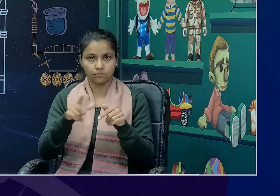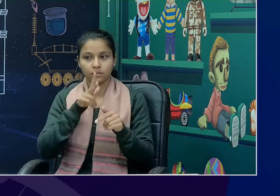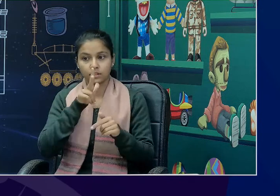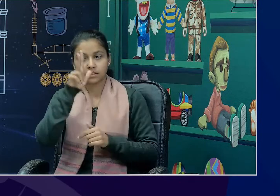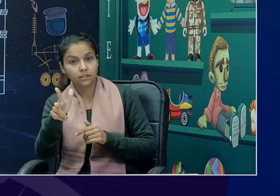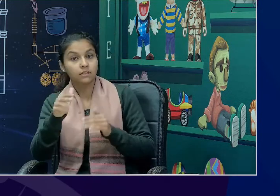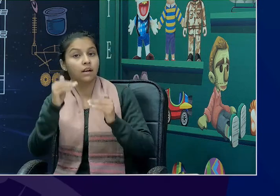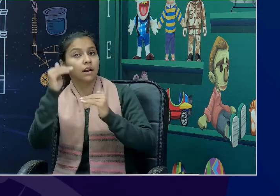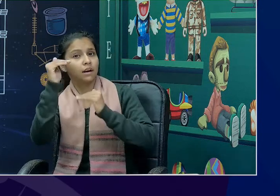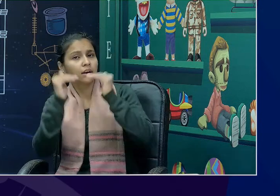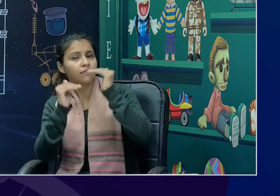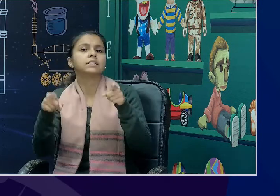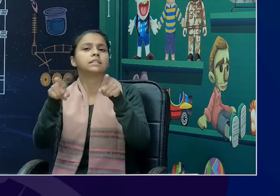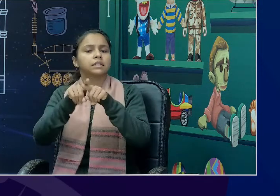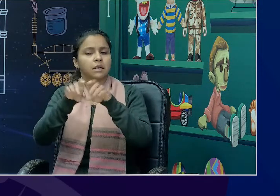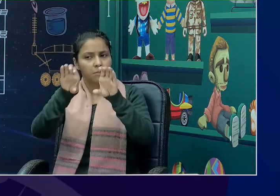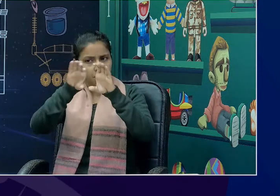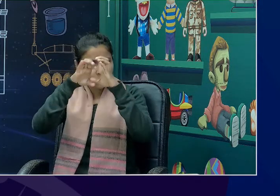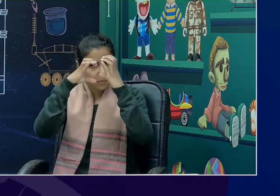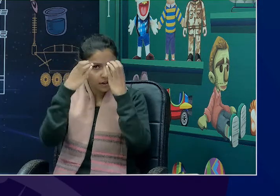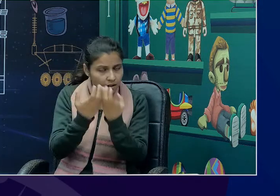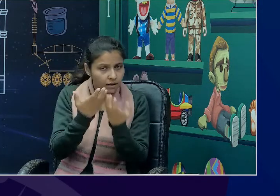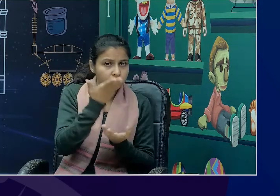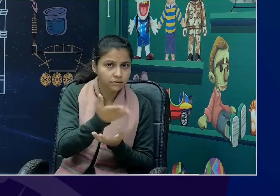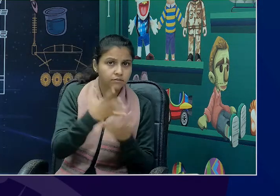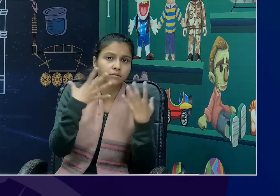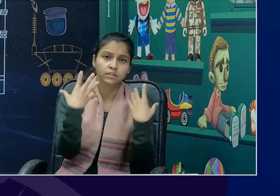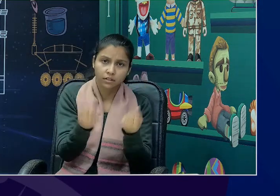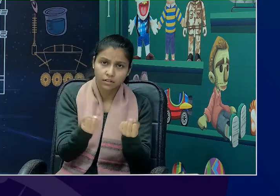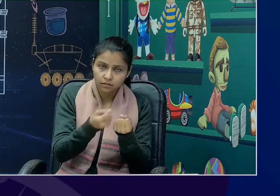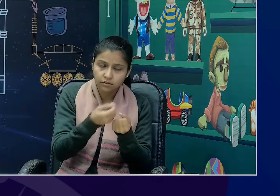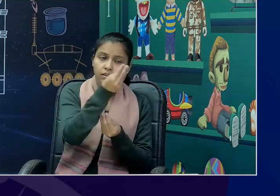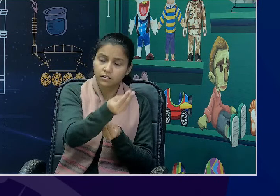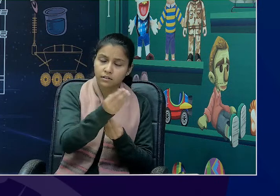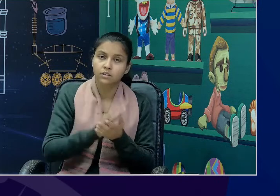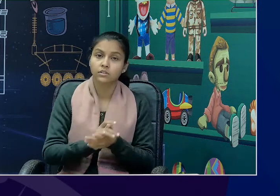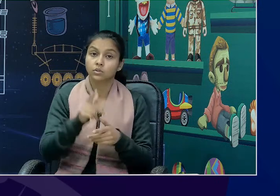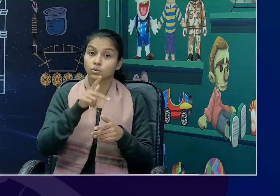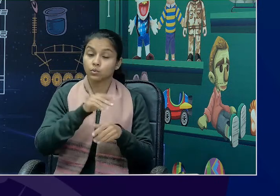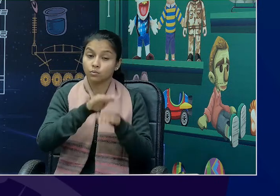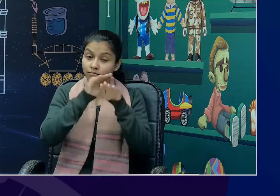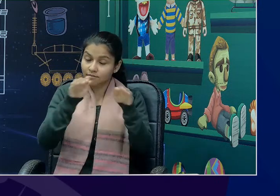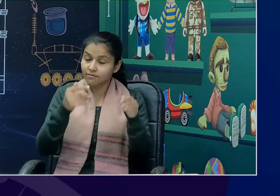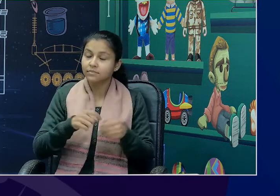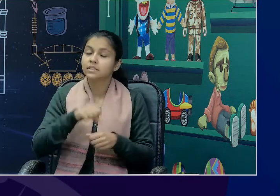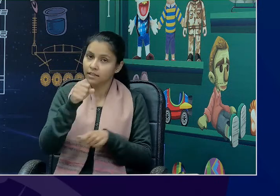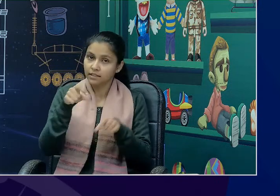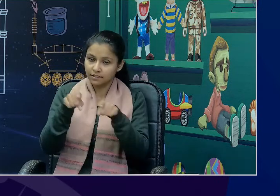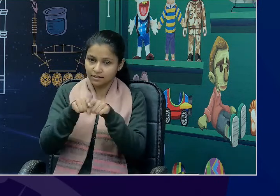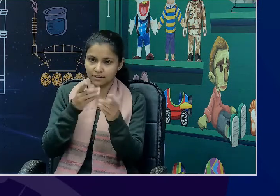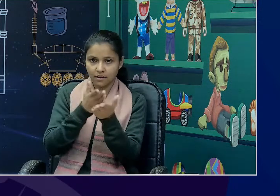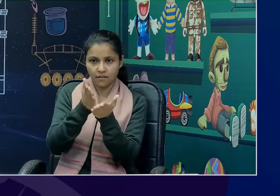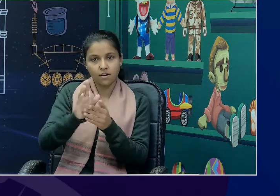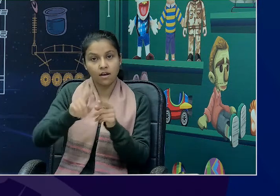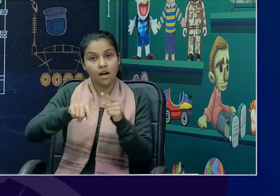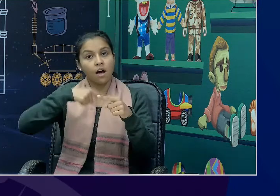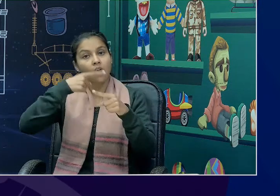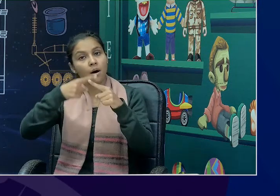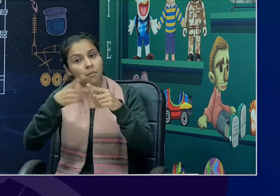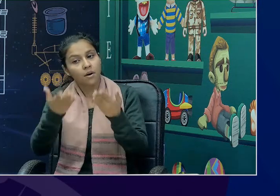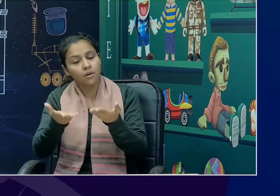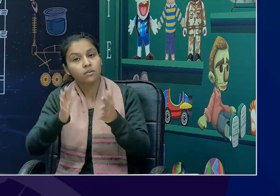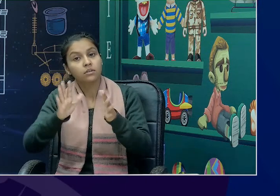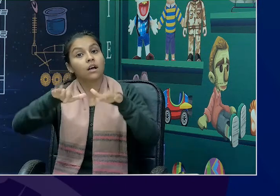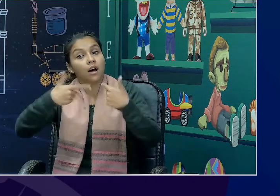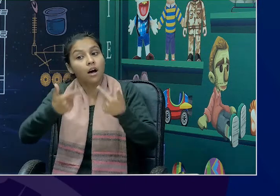and detailed classes will be required. The teacher should tell the student that yes, this is the way we should go about and how